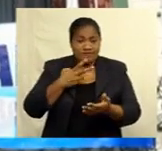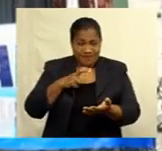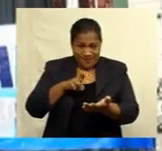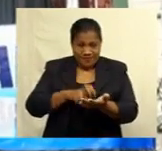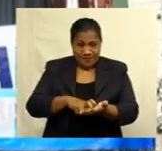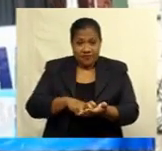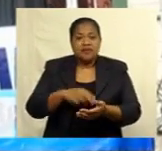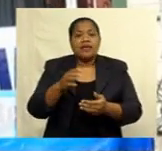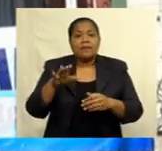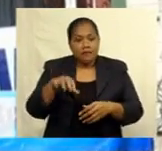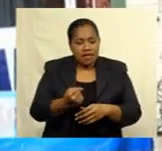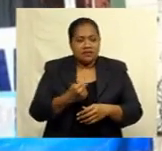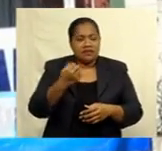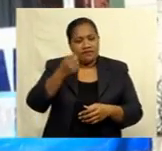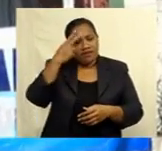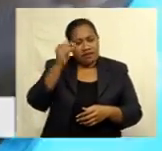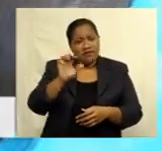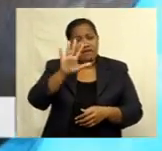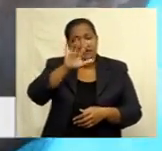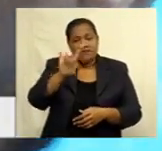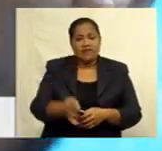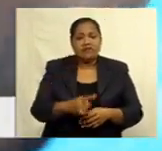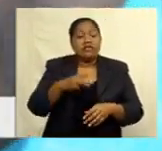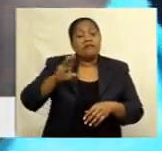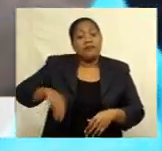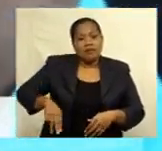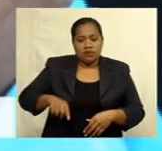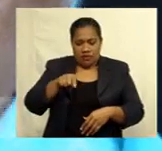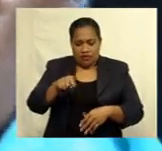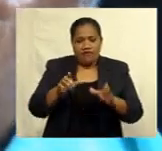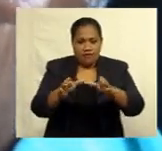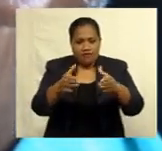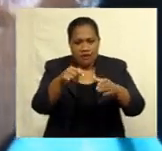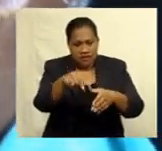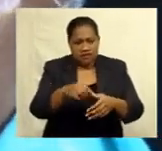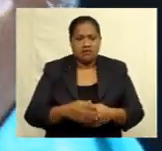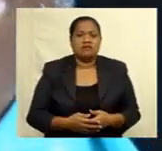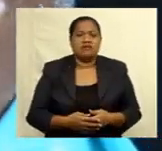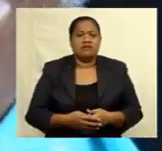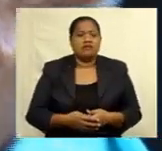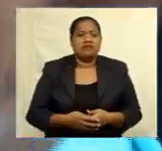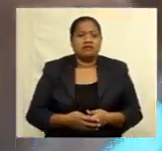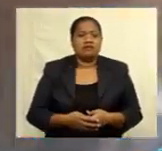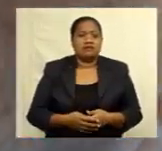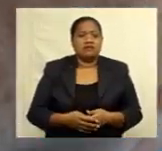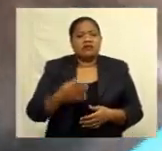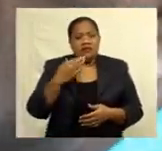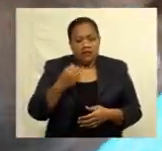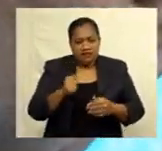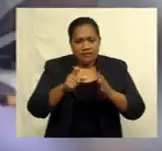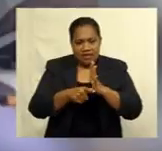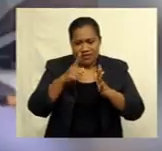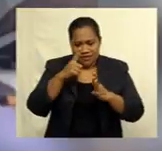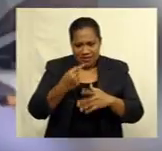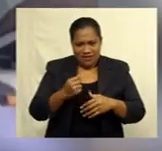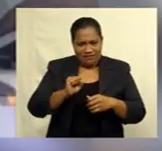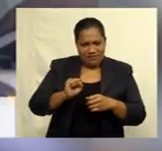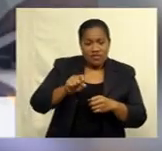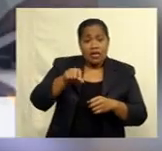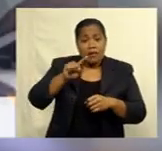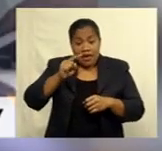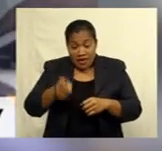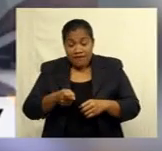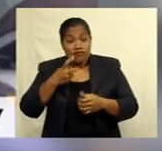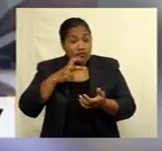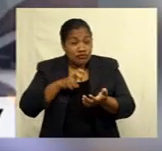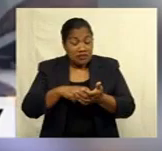of 5,000 members of the proposed party. There is a period of objection to the application. Following this, if the registrar